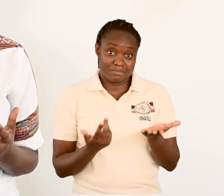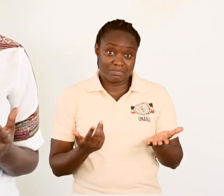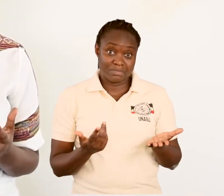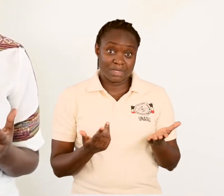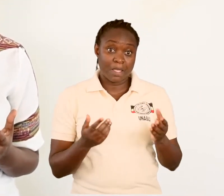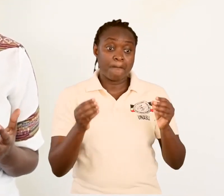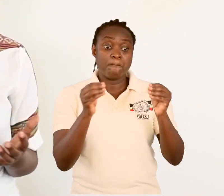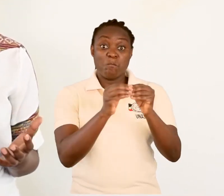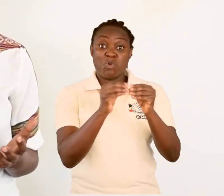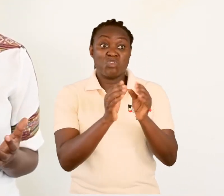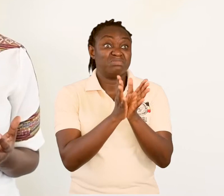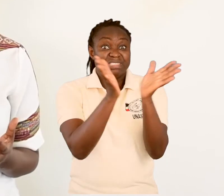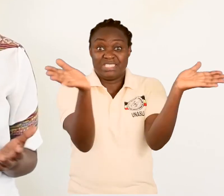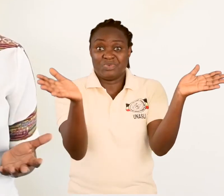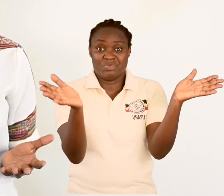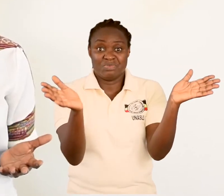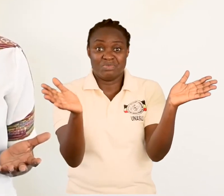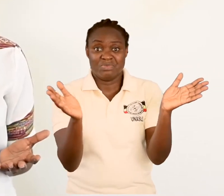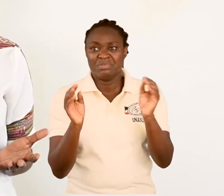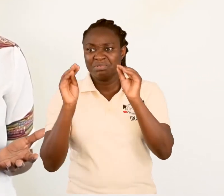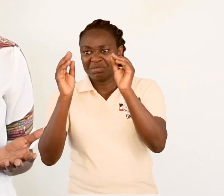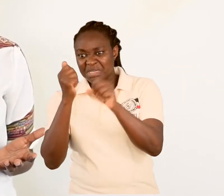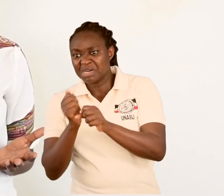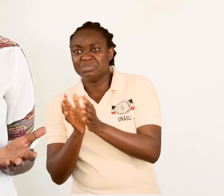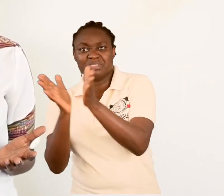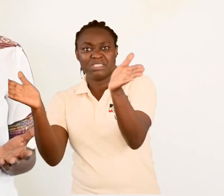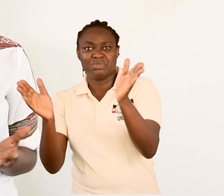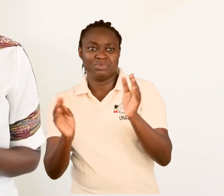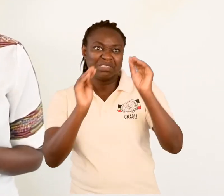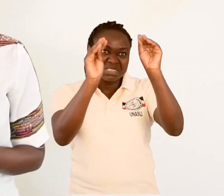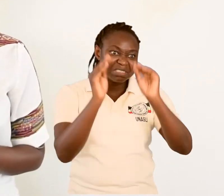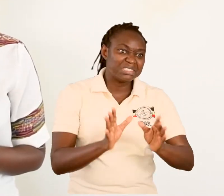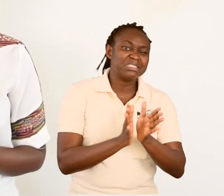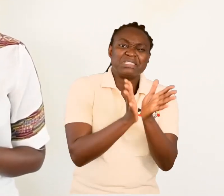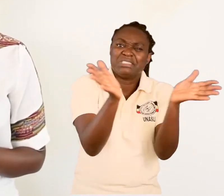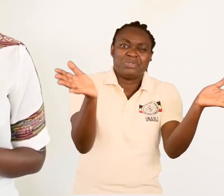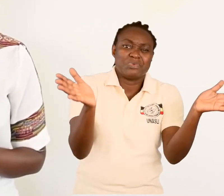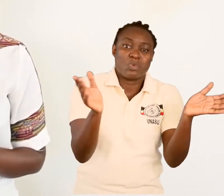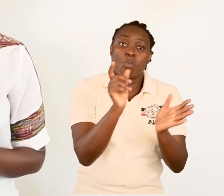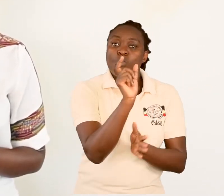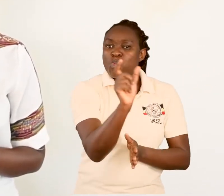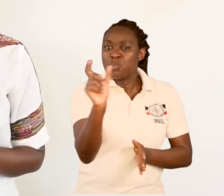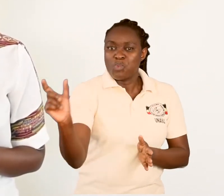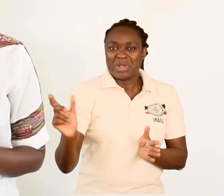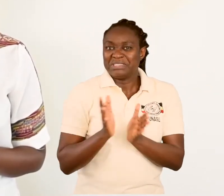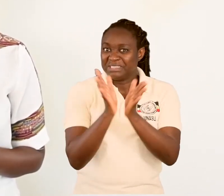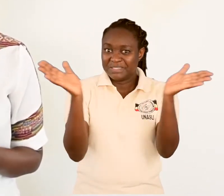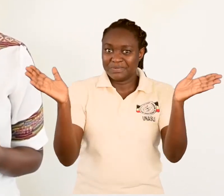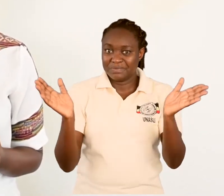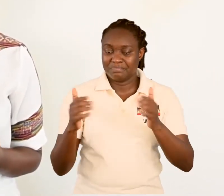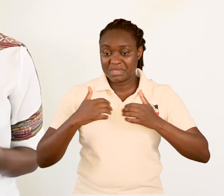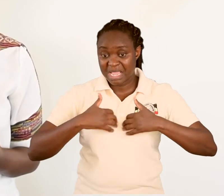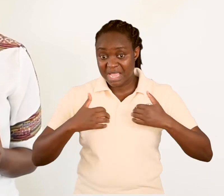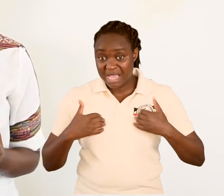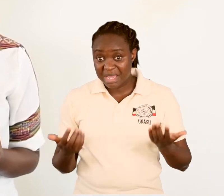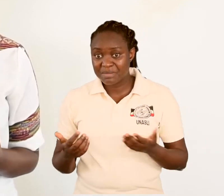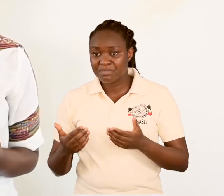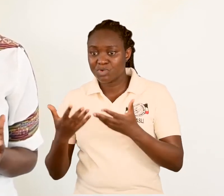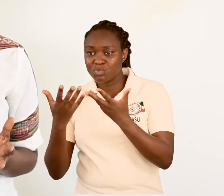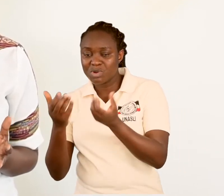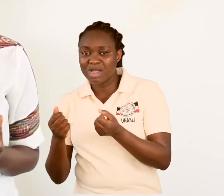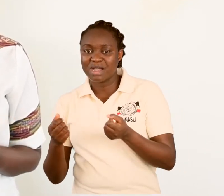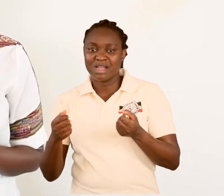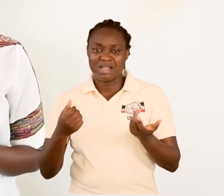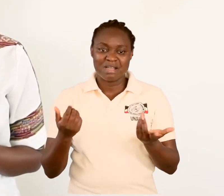common noun. We have girls. We have teacher. Okay? Under animals, we have elephant, cat,